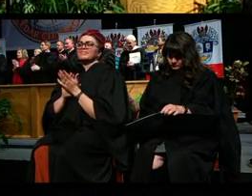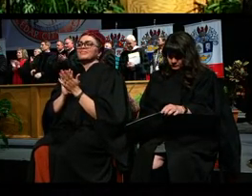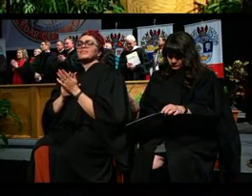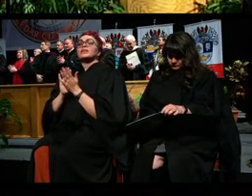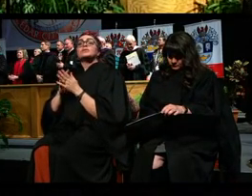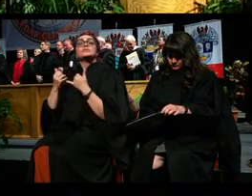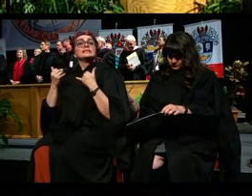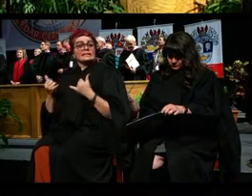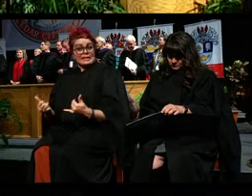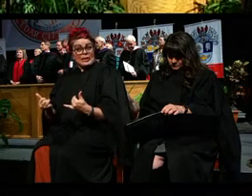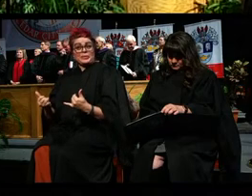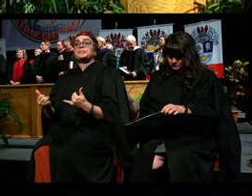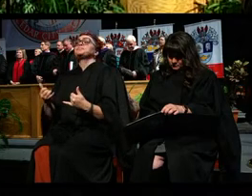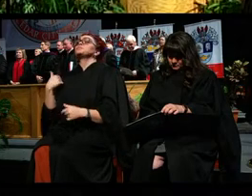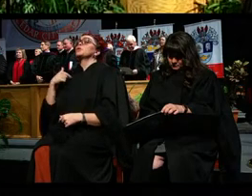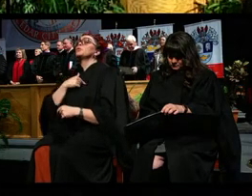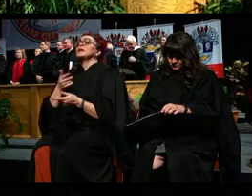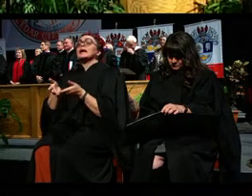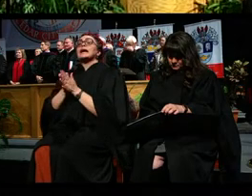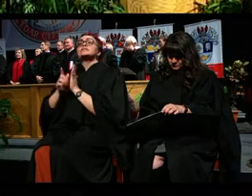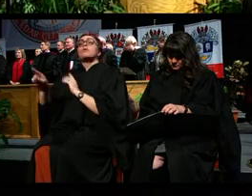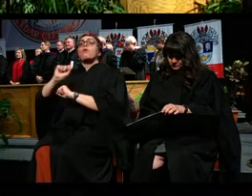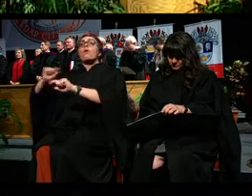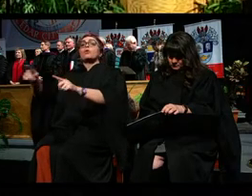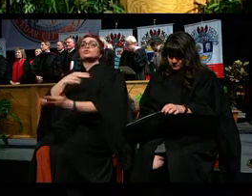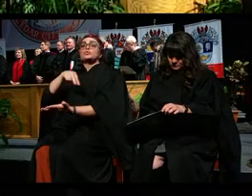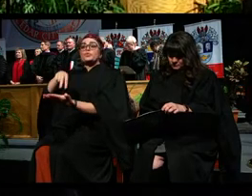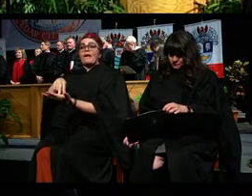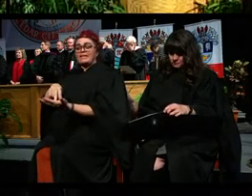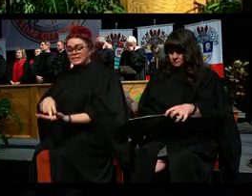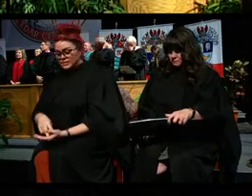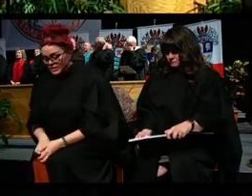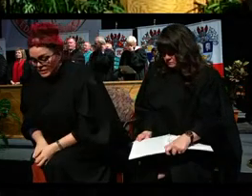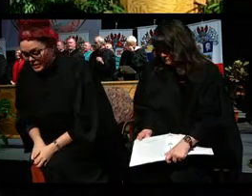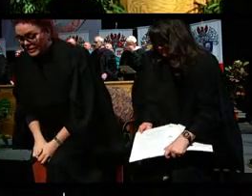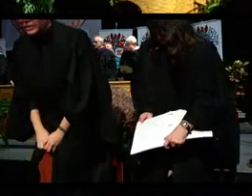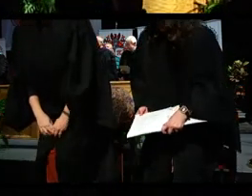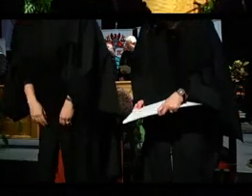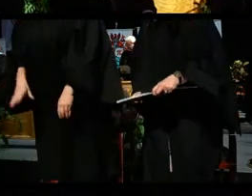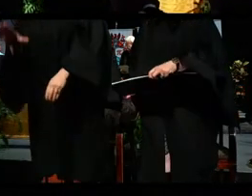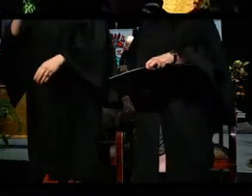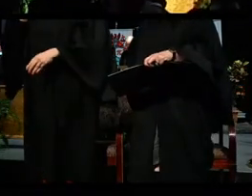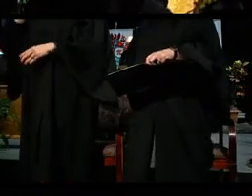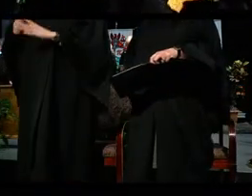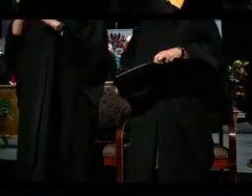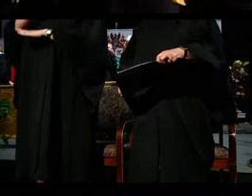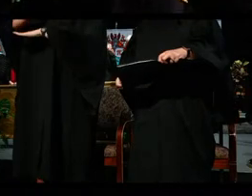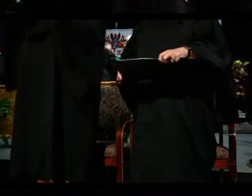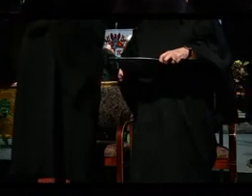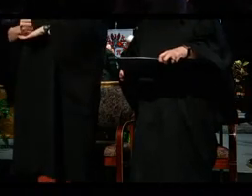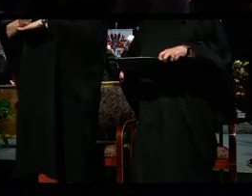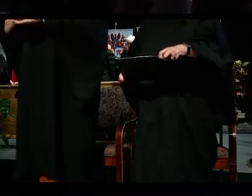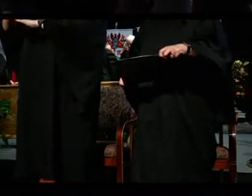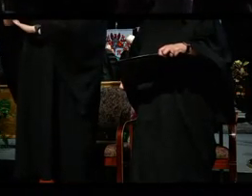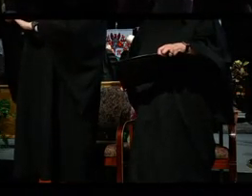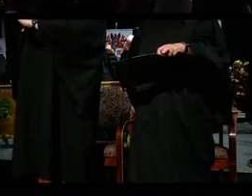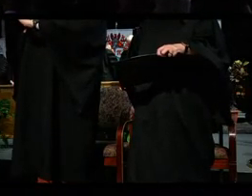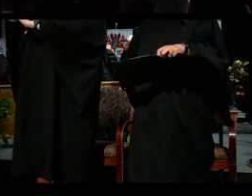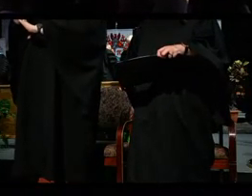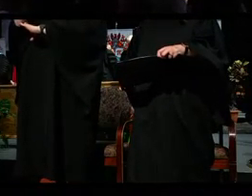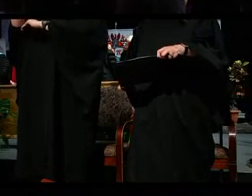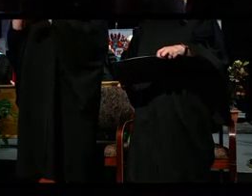At this time, we ask all to rise. The posting of the colors will be conducted by the SUU